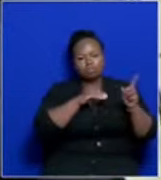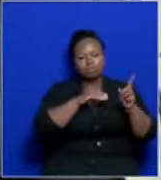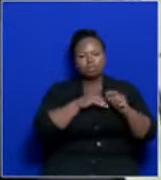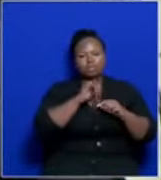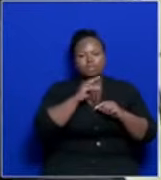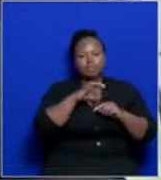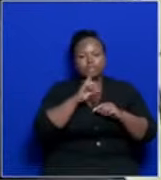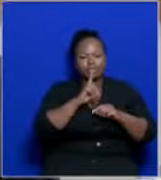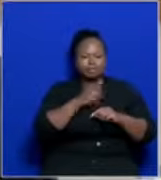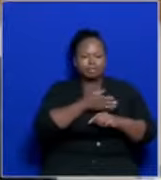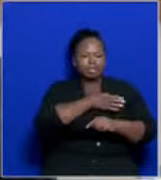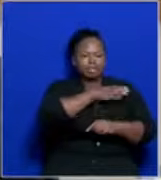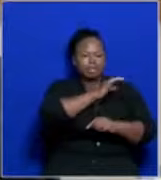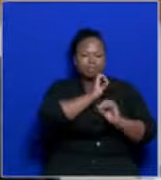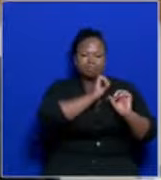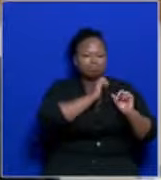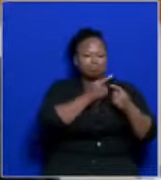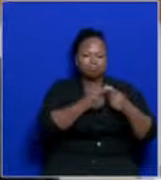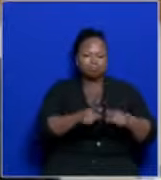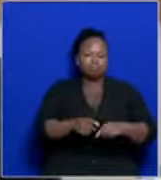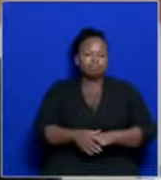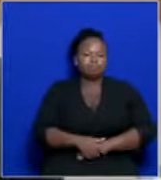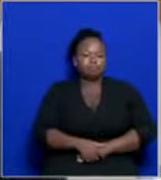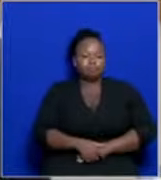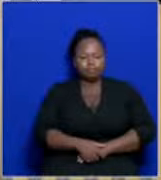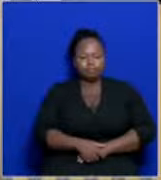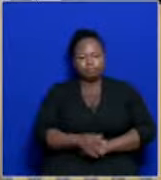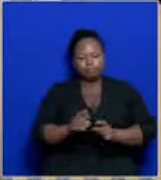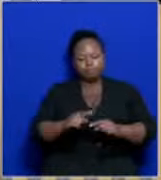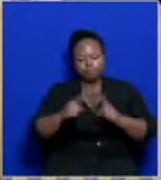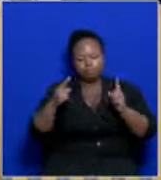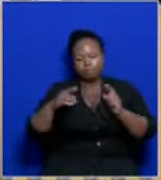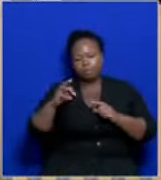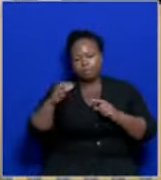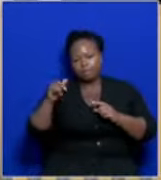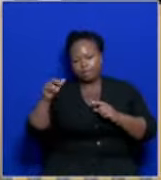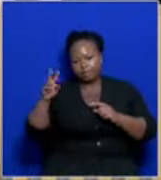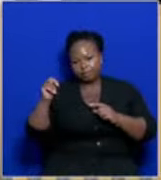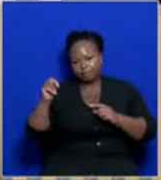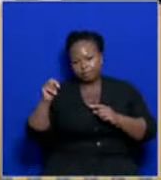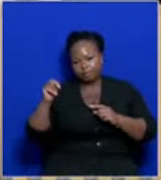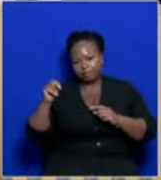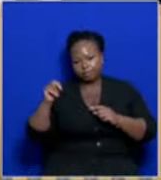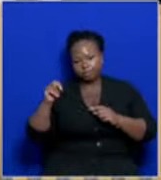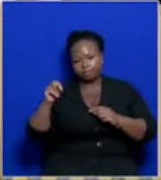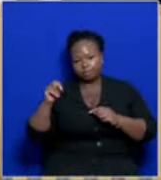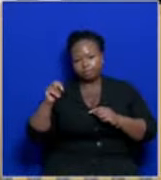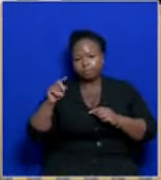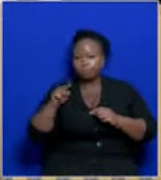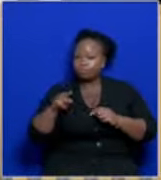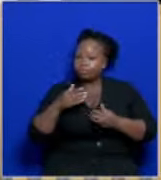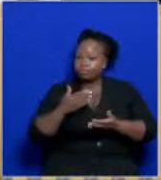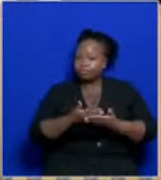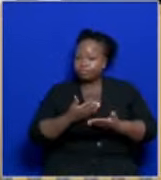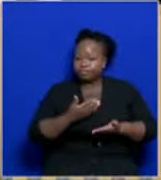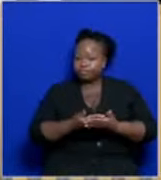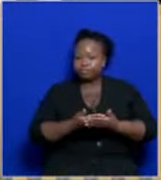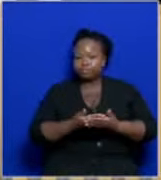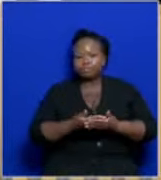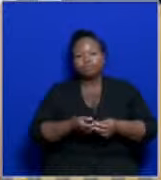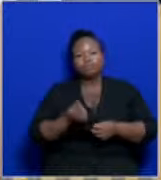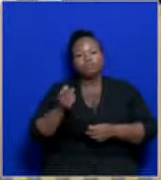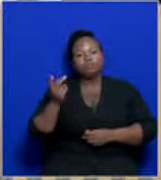unlike the matter of Meyerton, here just a narrative, are you able perhaps in time to